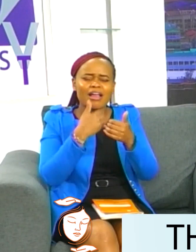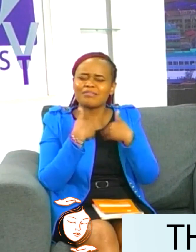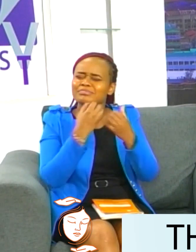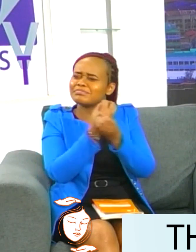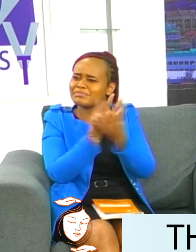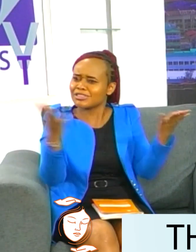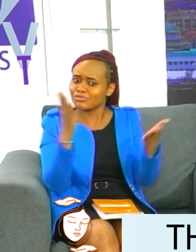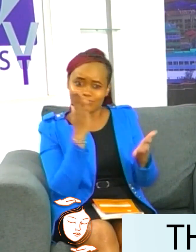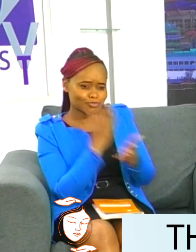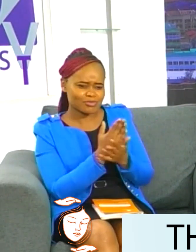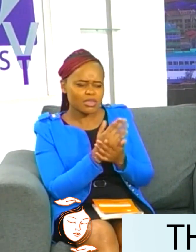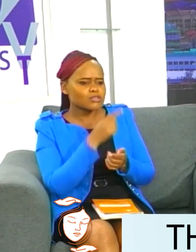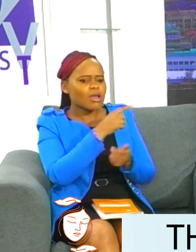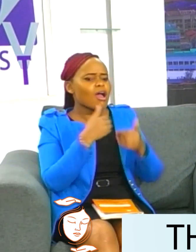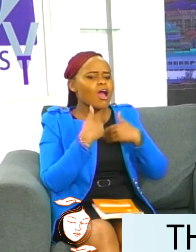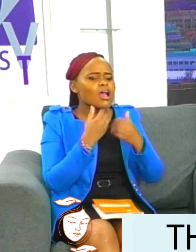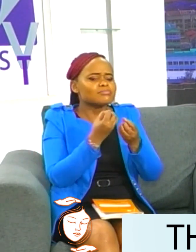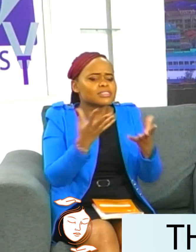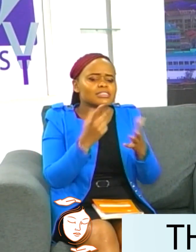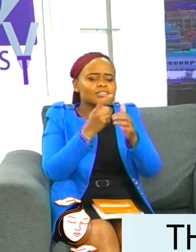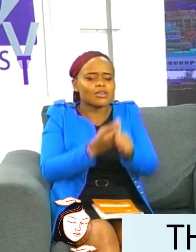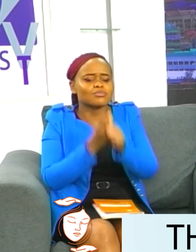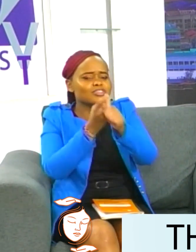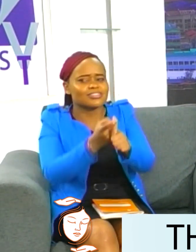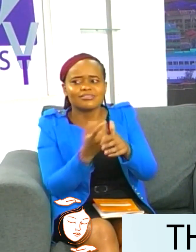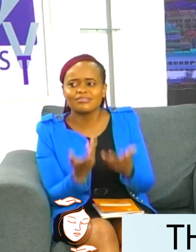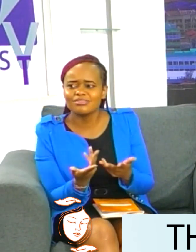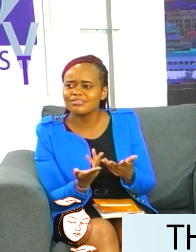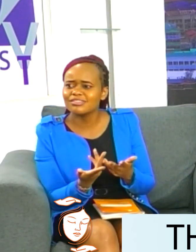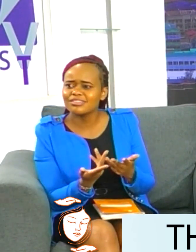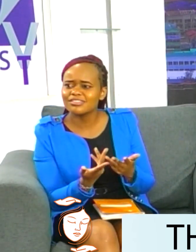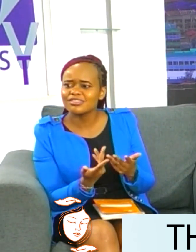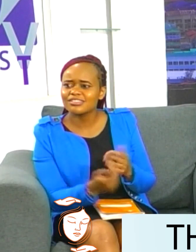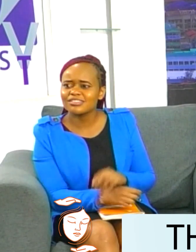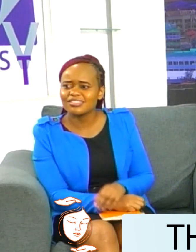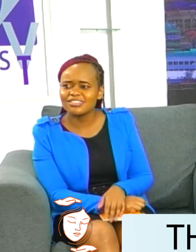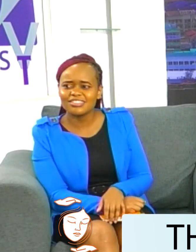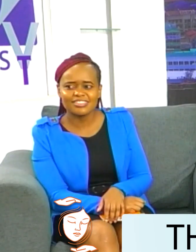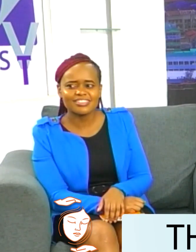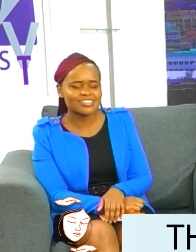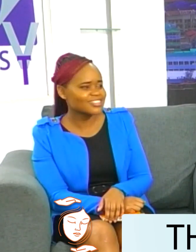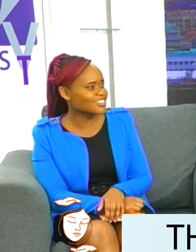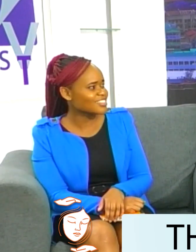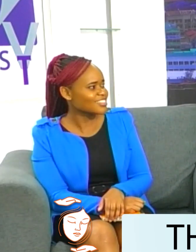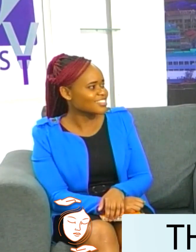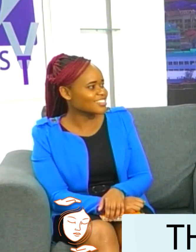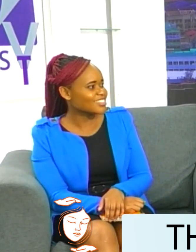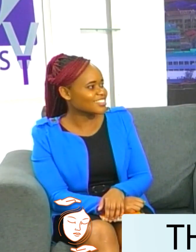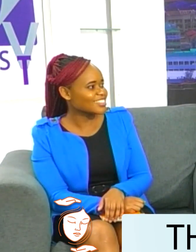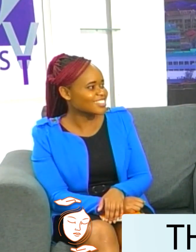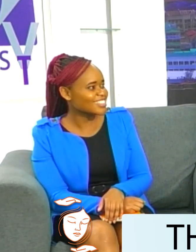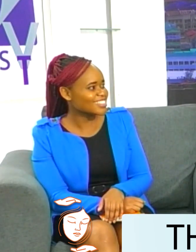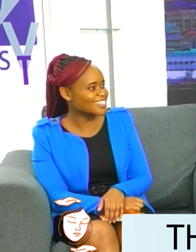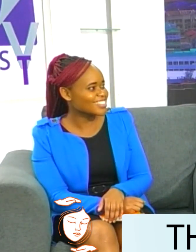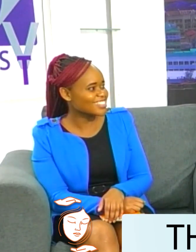I can see you have got very many awards. Can you tell us how many awards you have? Yeah,